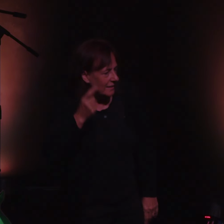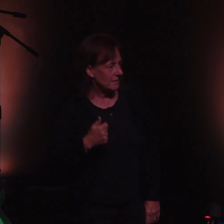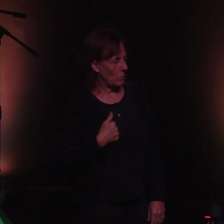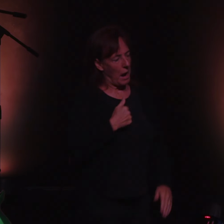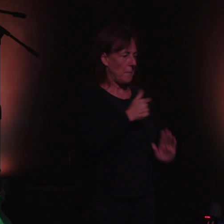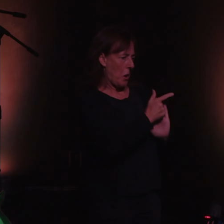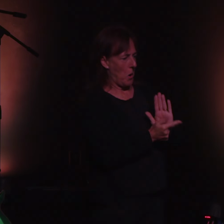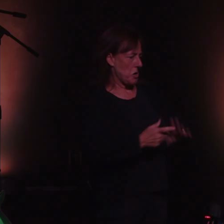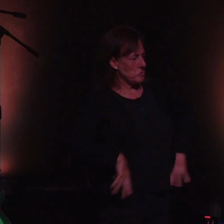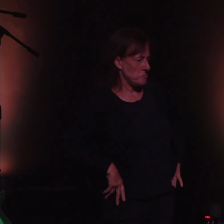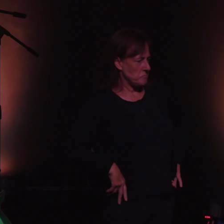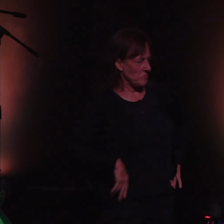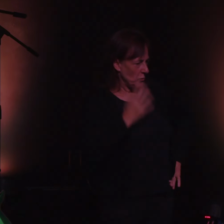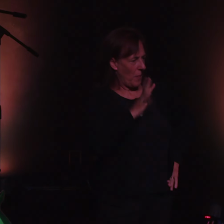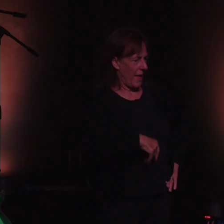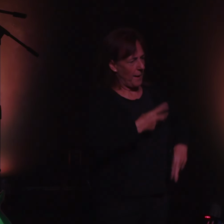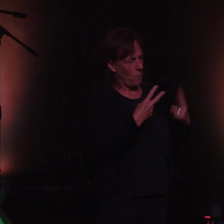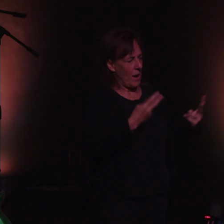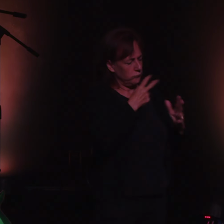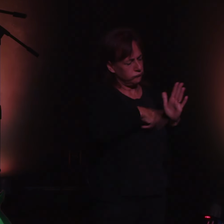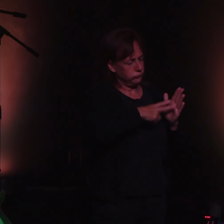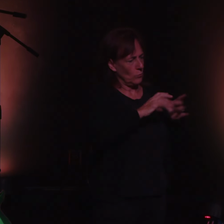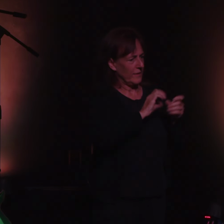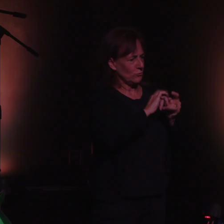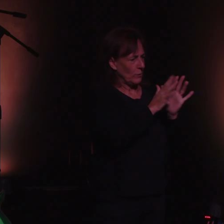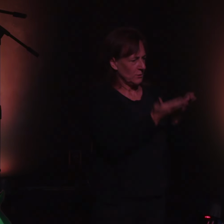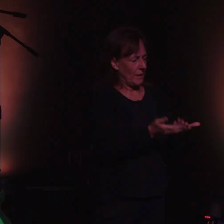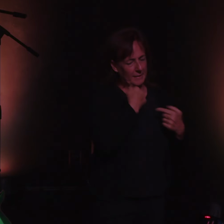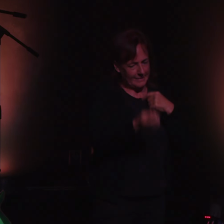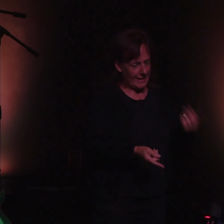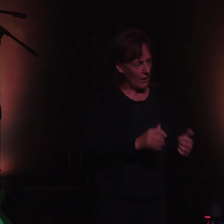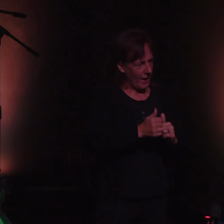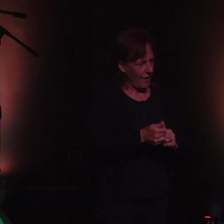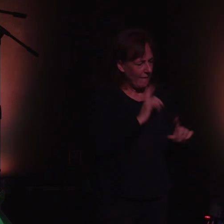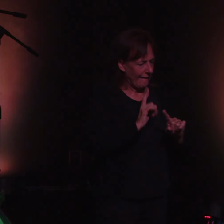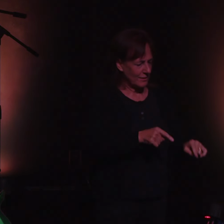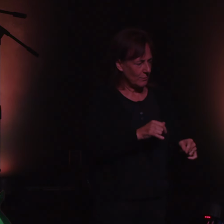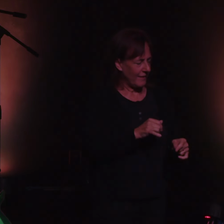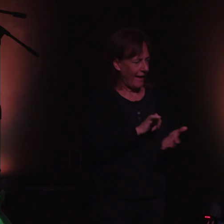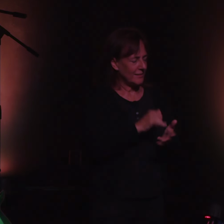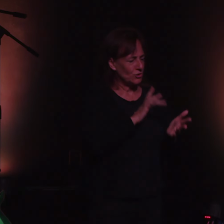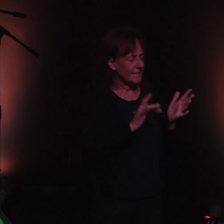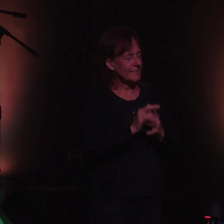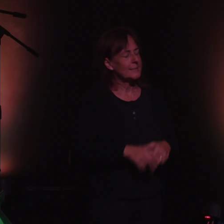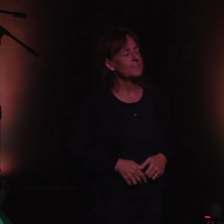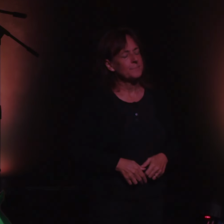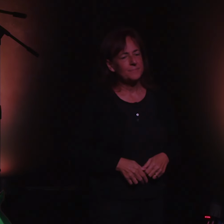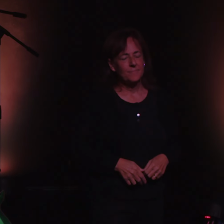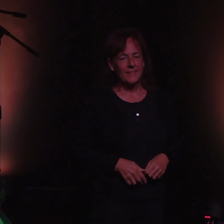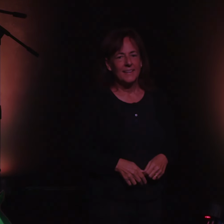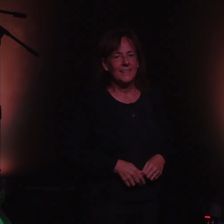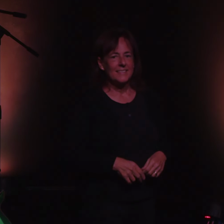a lawyer. I don't know if you know that, but I'm pretty well versed in Scripture. So let me just tell you what the answer is, Jesus. Love the Lord your God with all your heart, soul,